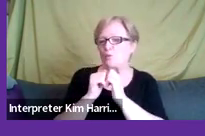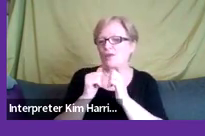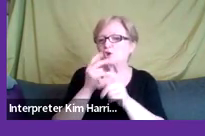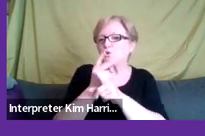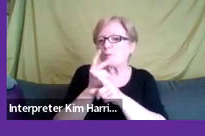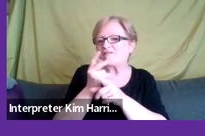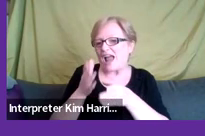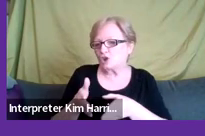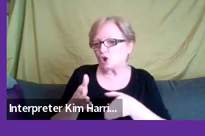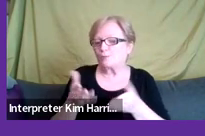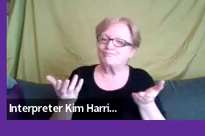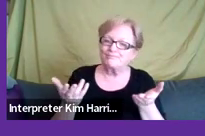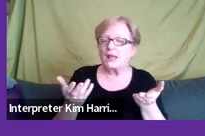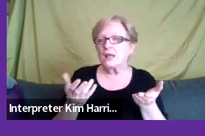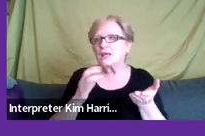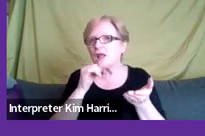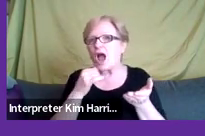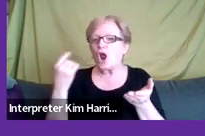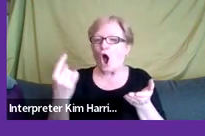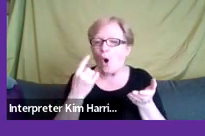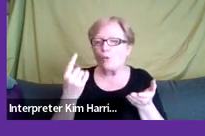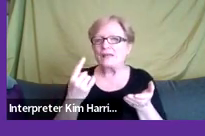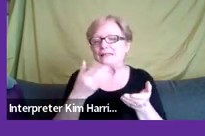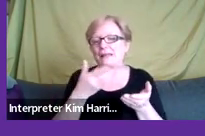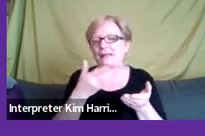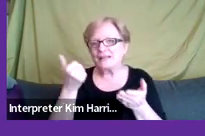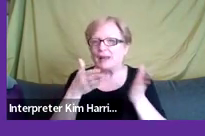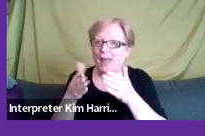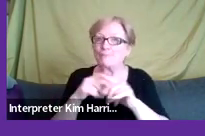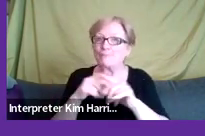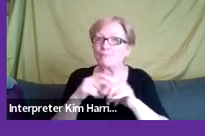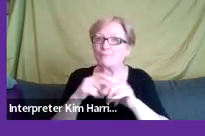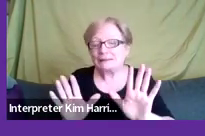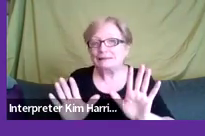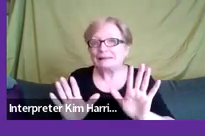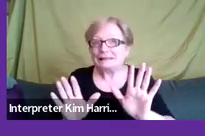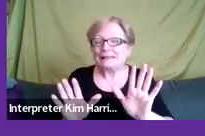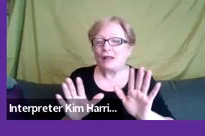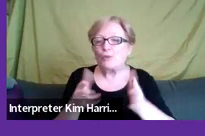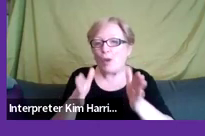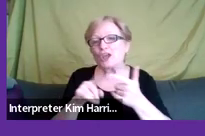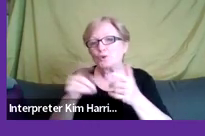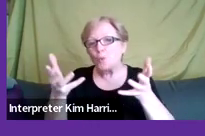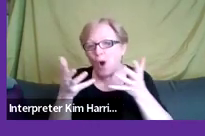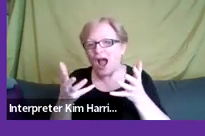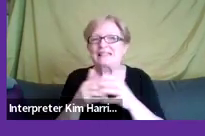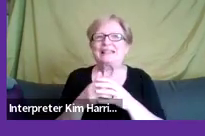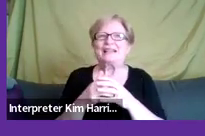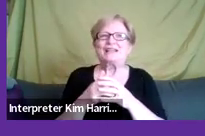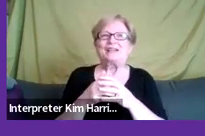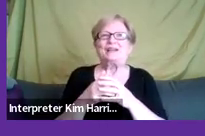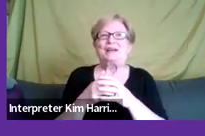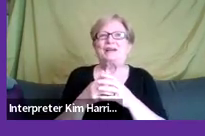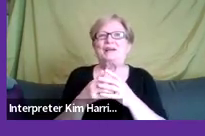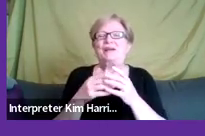always go as planned or go the way you want it to. And